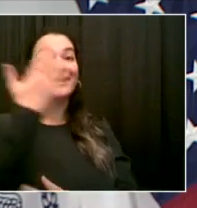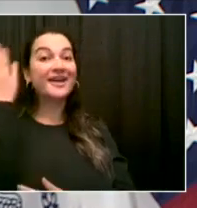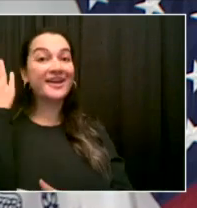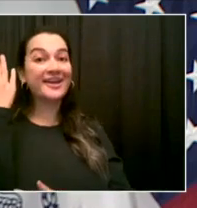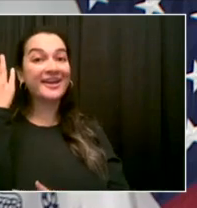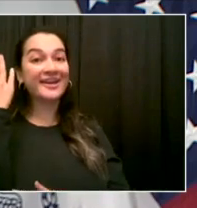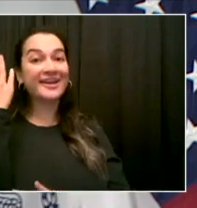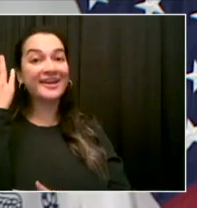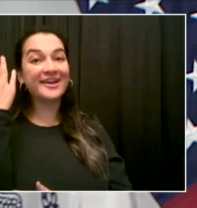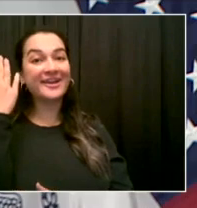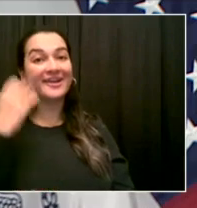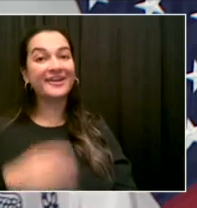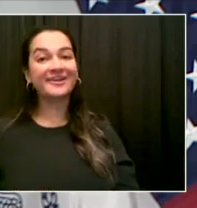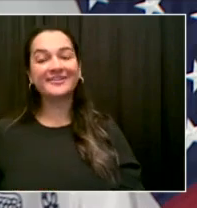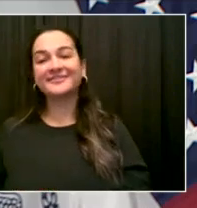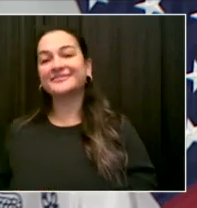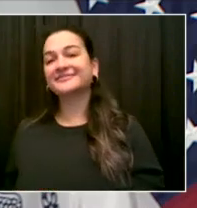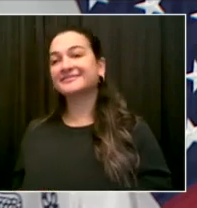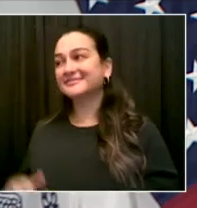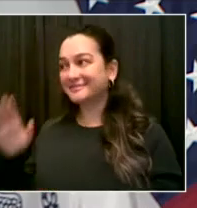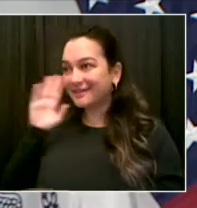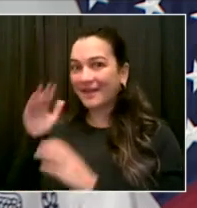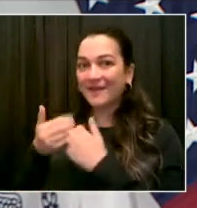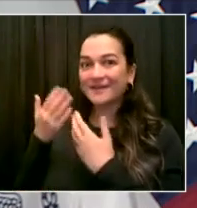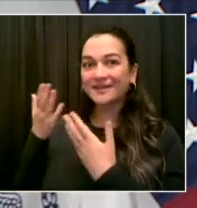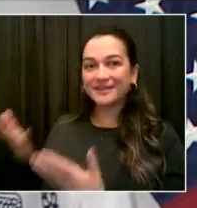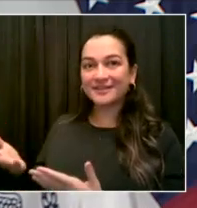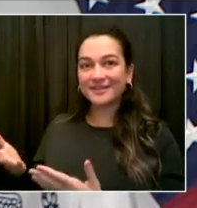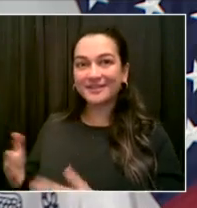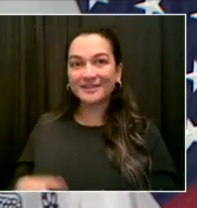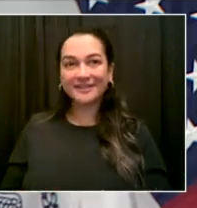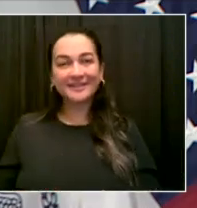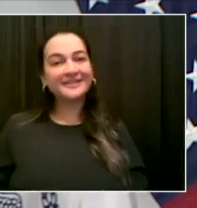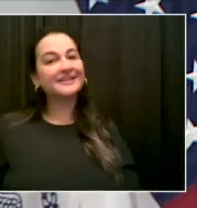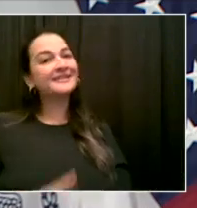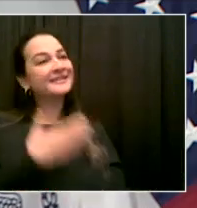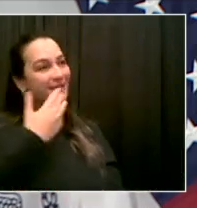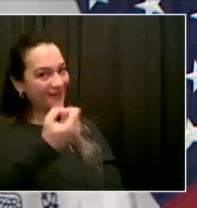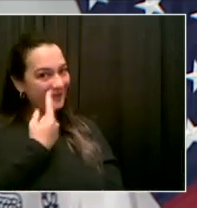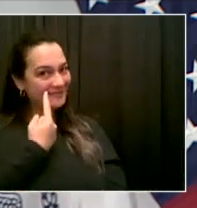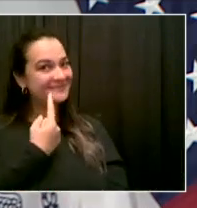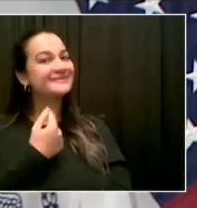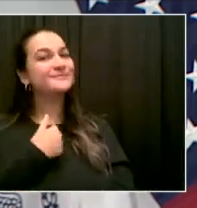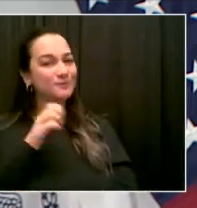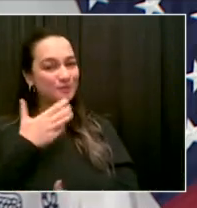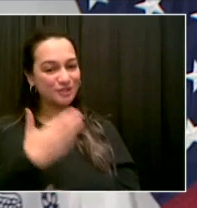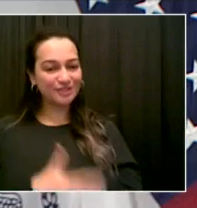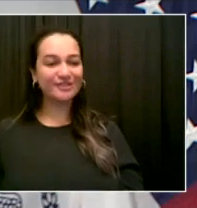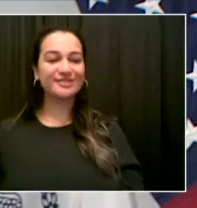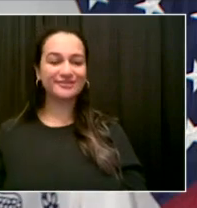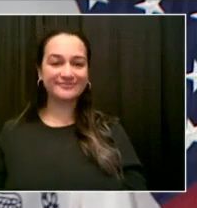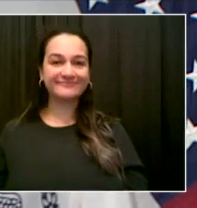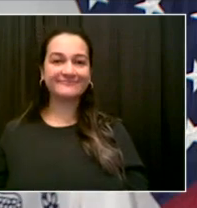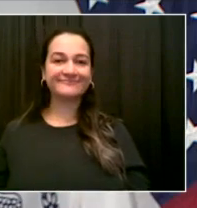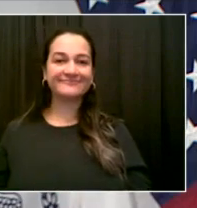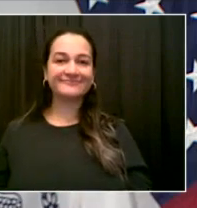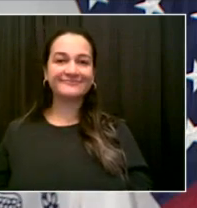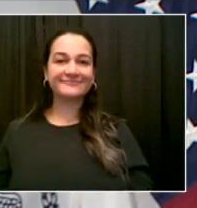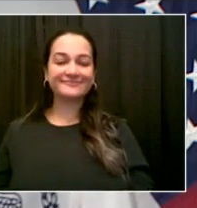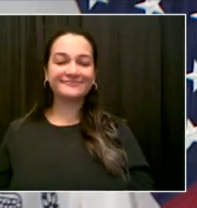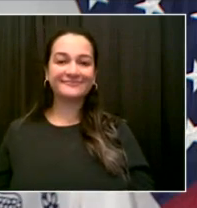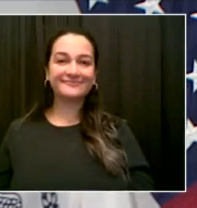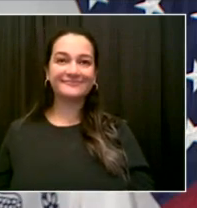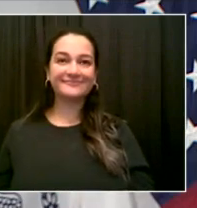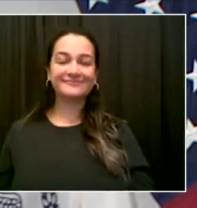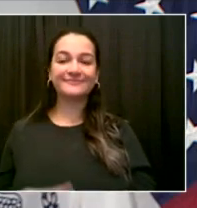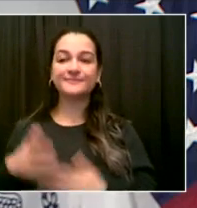I'm actually doing pretty well. Thank you. I appreciate that. Just going back to your comments